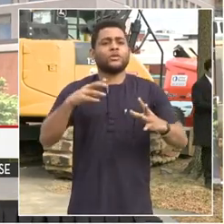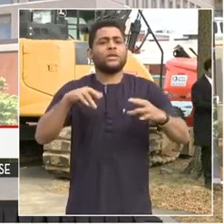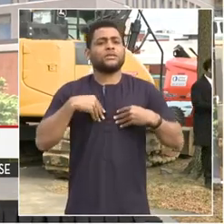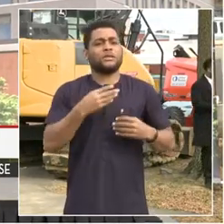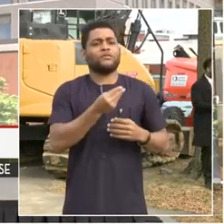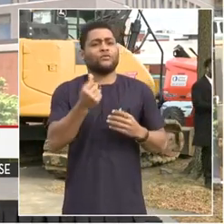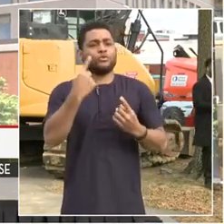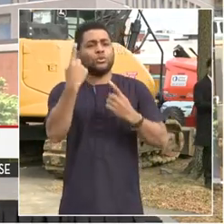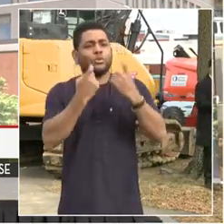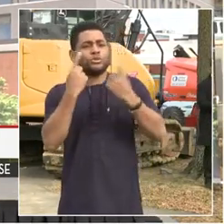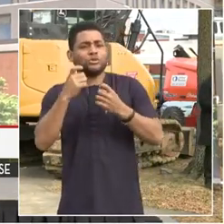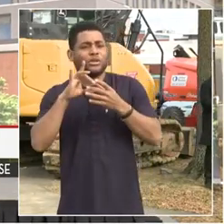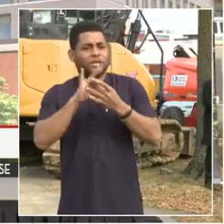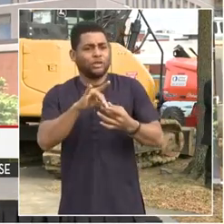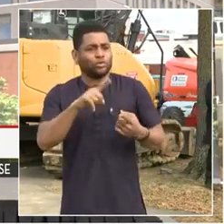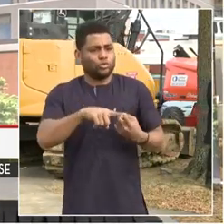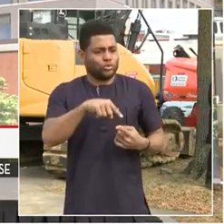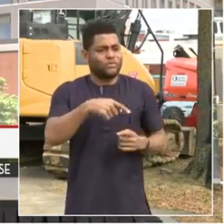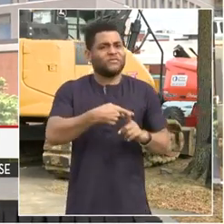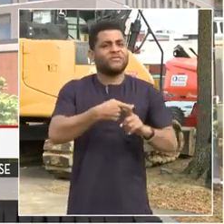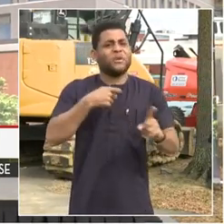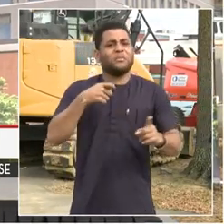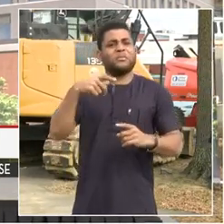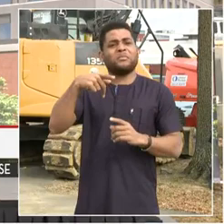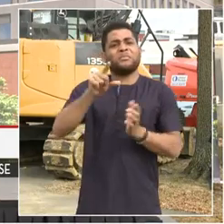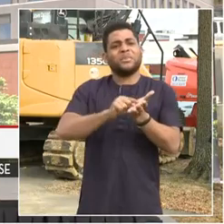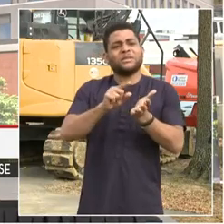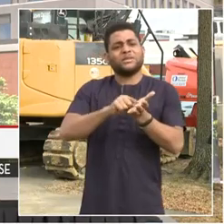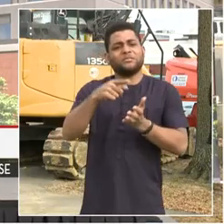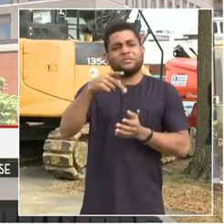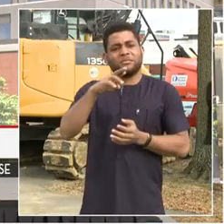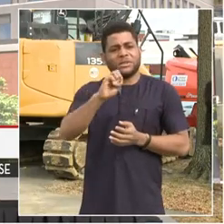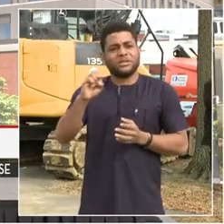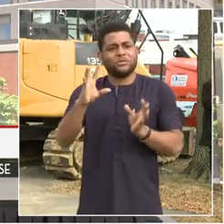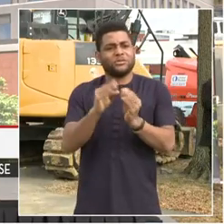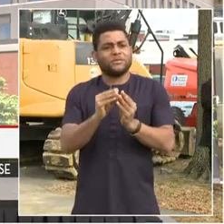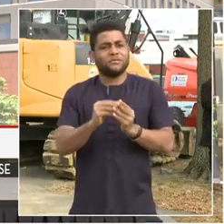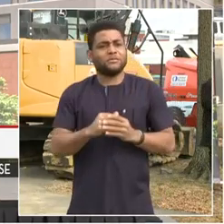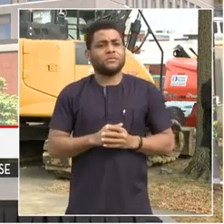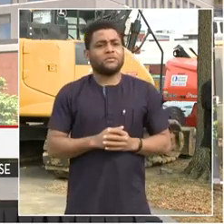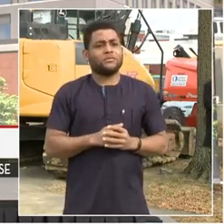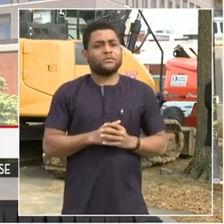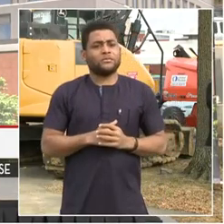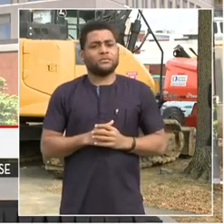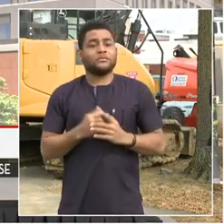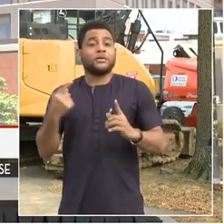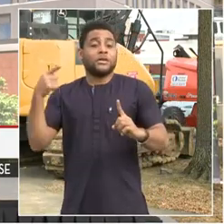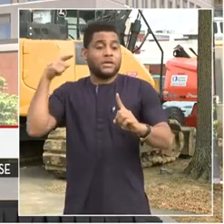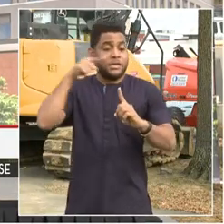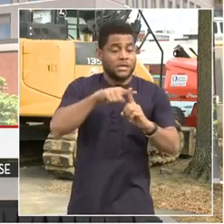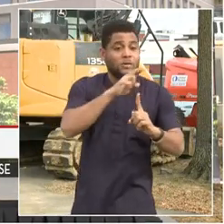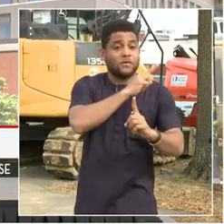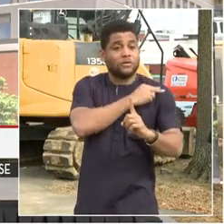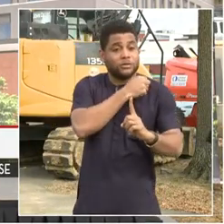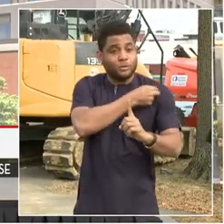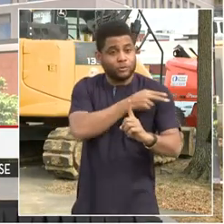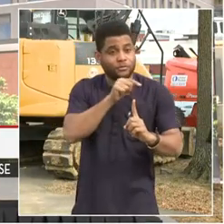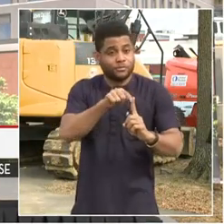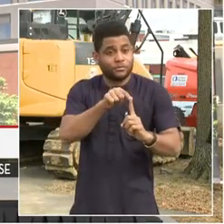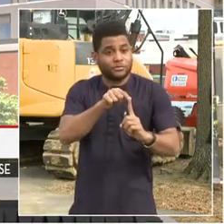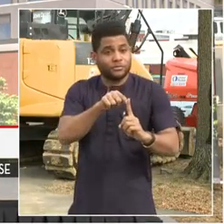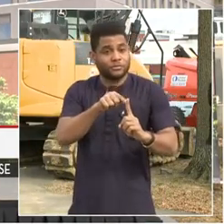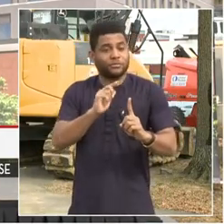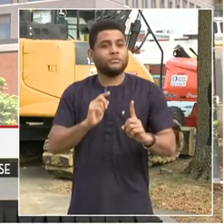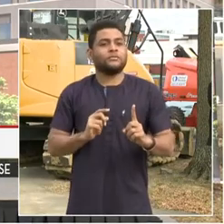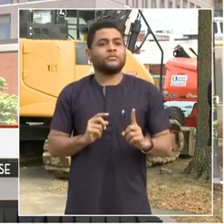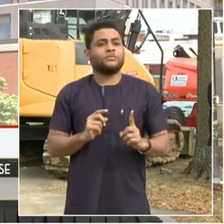topic from the press. We're talking about a hospital. Then we're going to cut the ribbon,